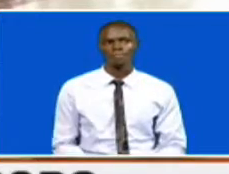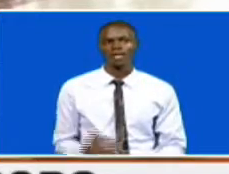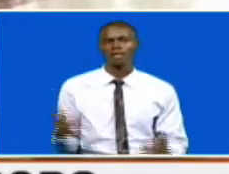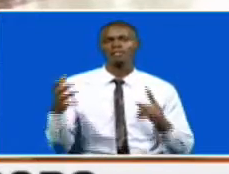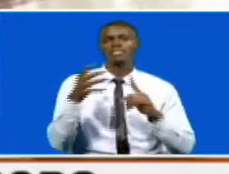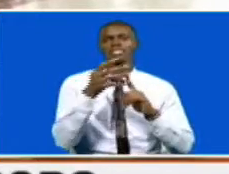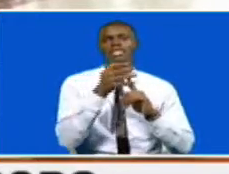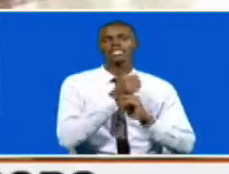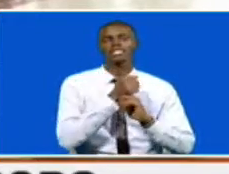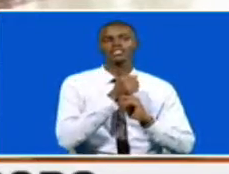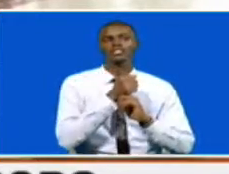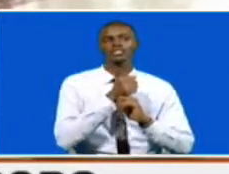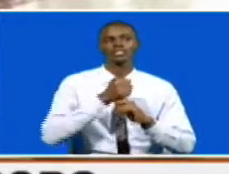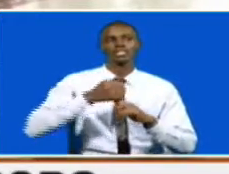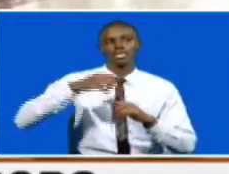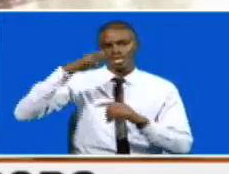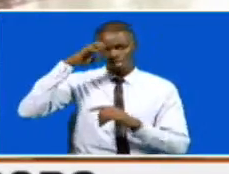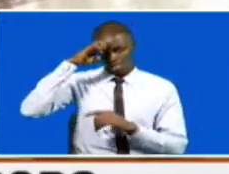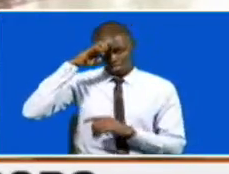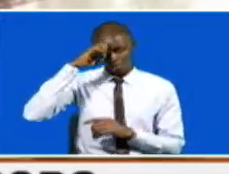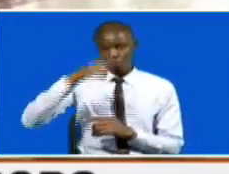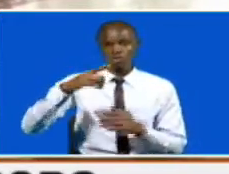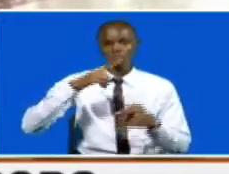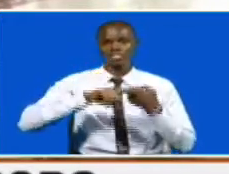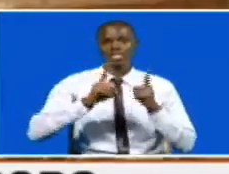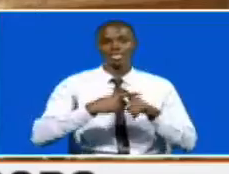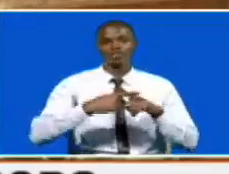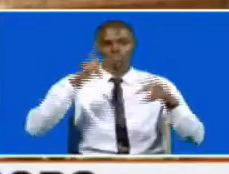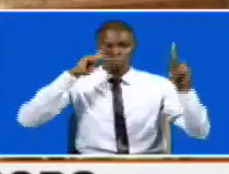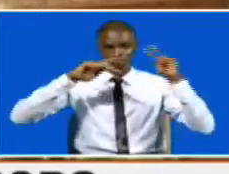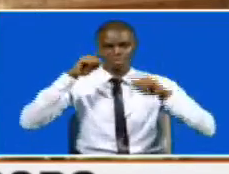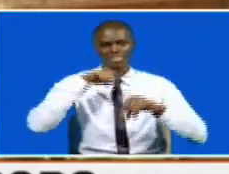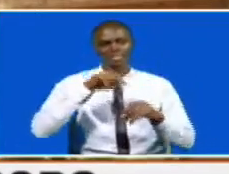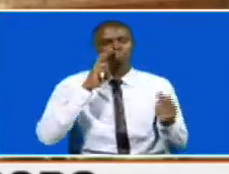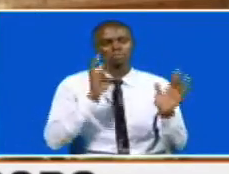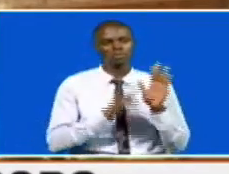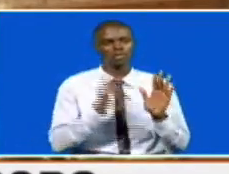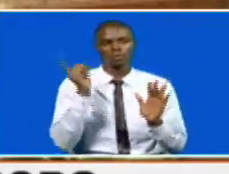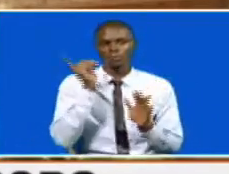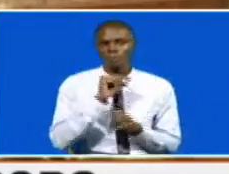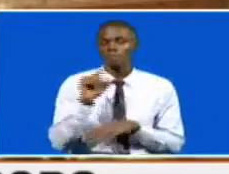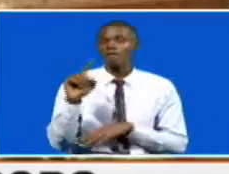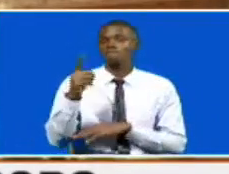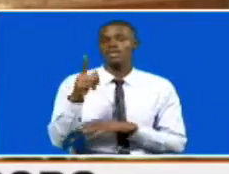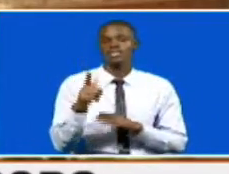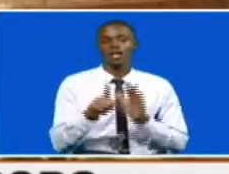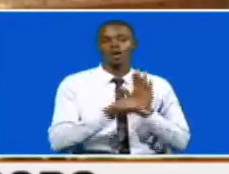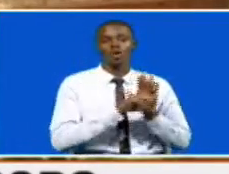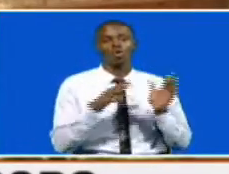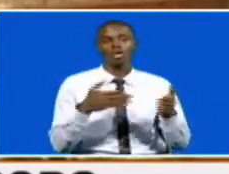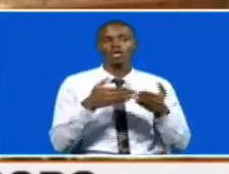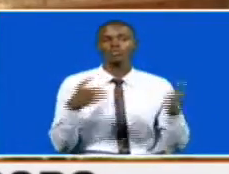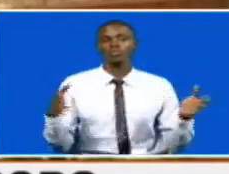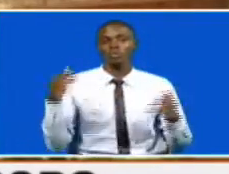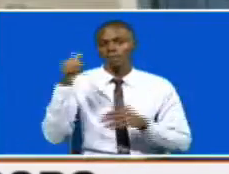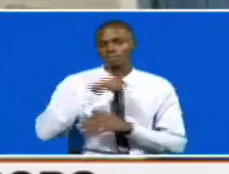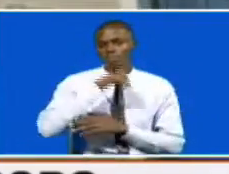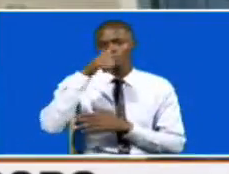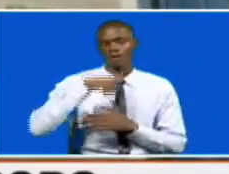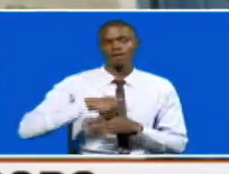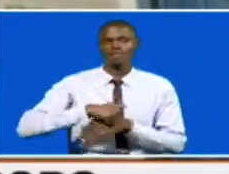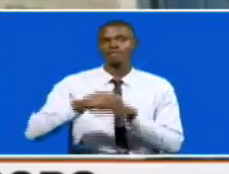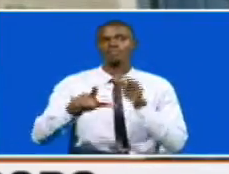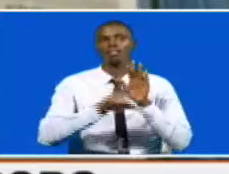reach education standard of being a professor, he is still recognized as the first lawyer to open a private law firm